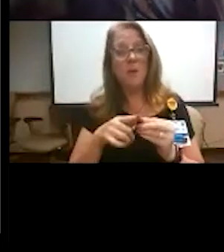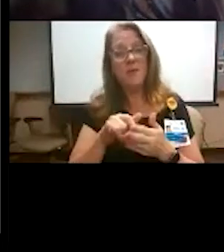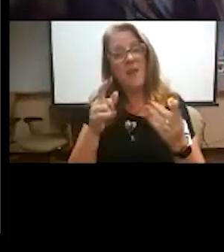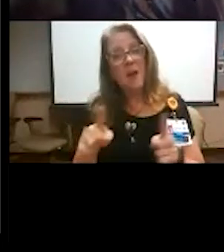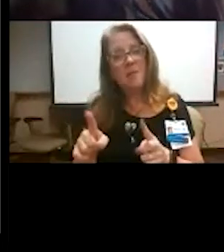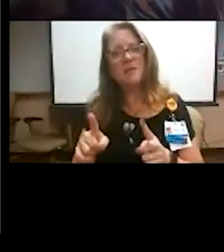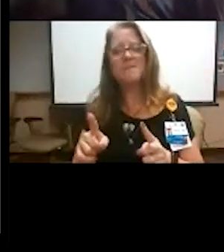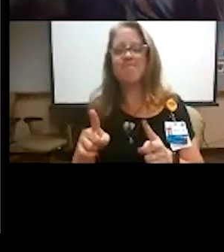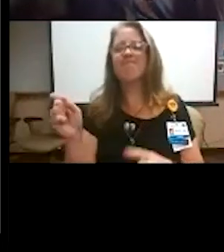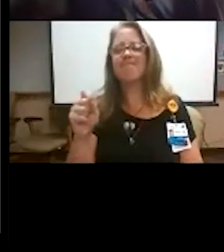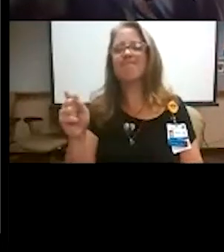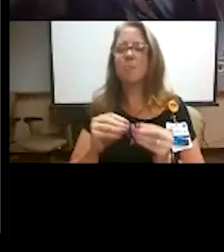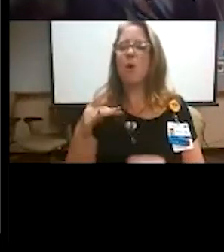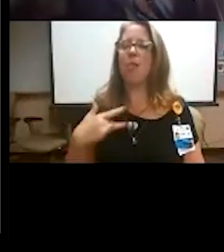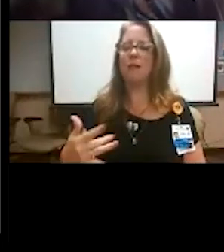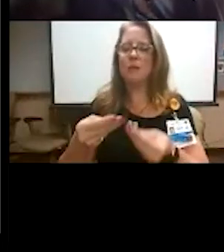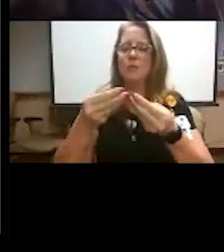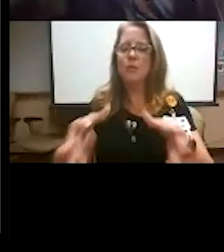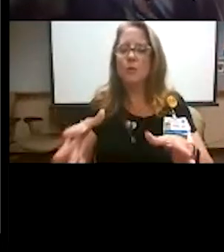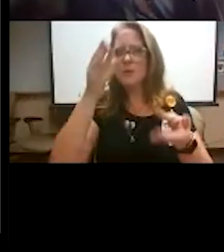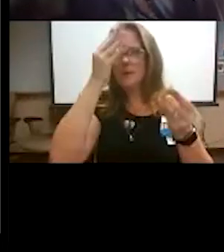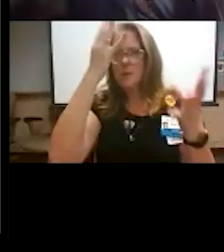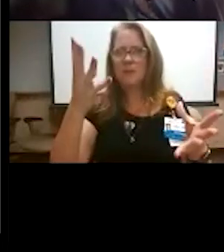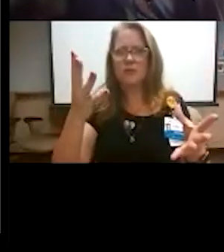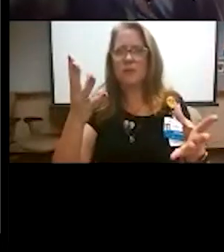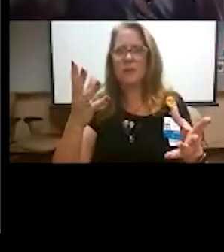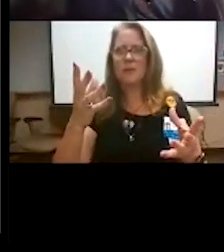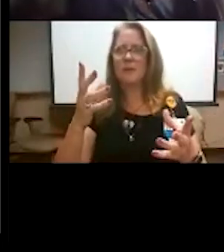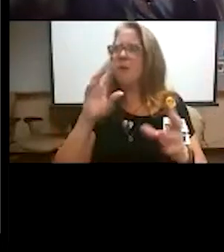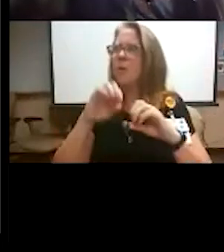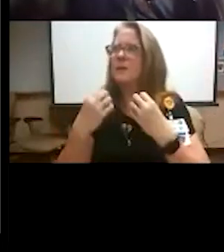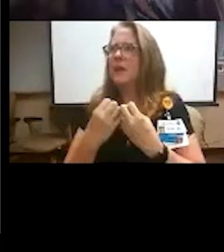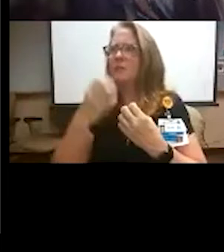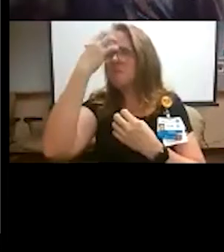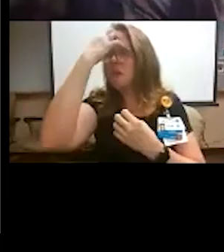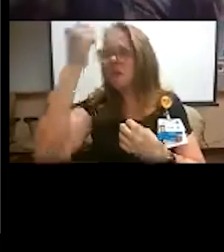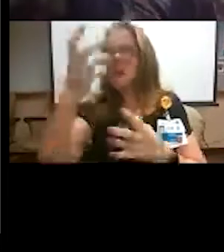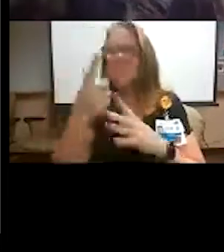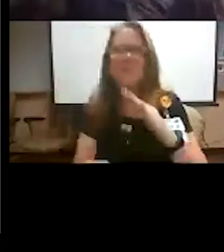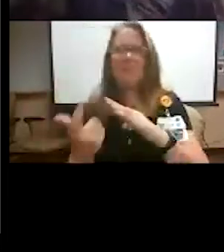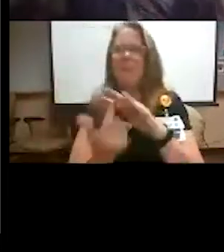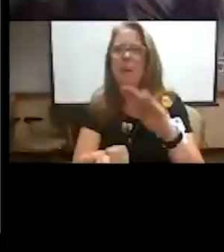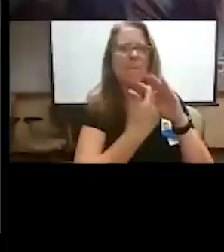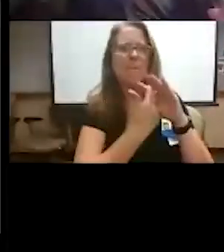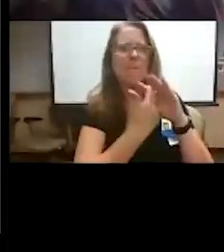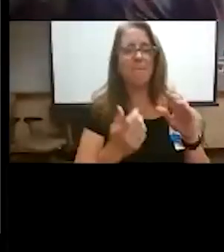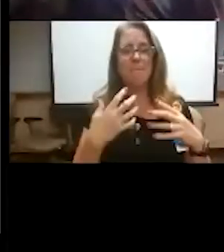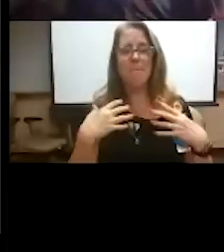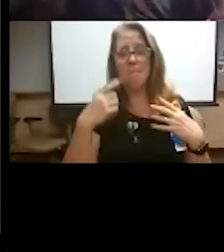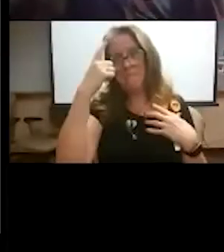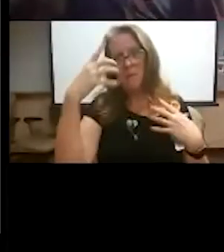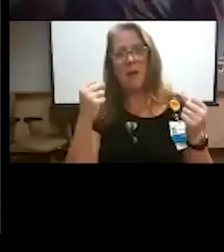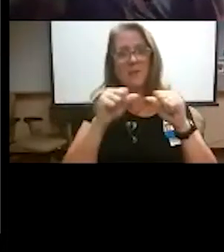more likely to lose information. We lose organizational memory. And in fact, in the mental health system,